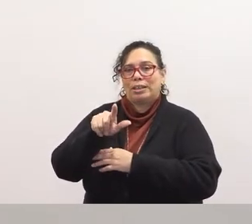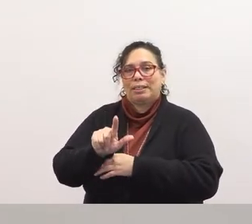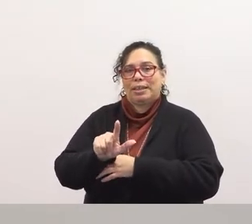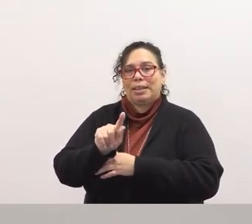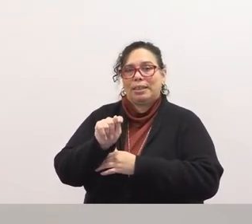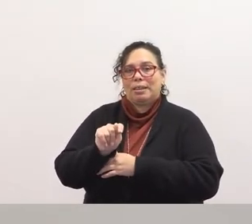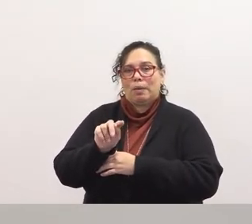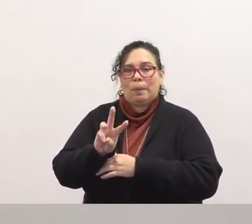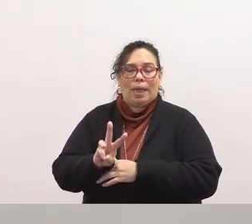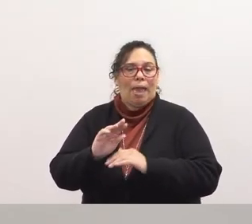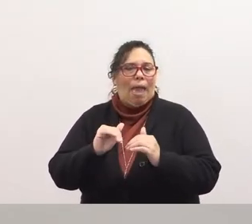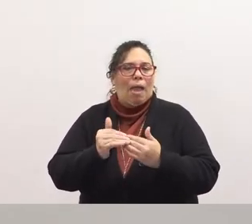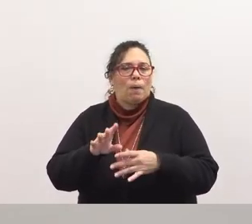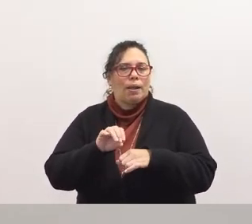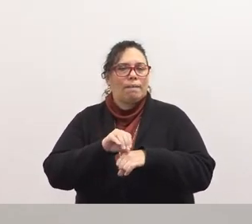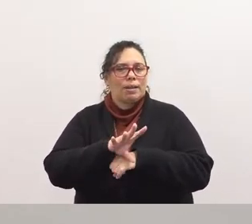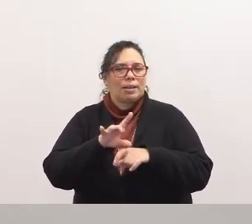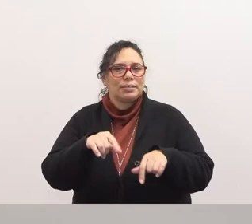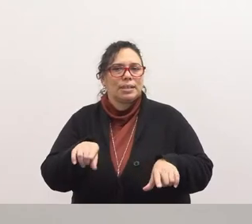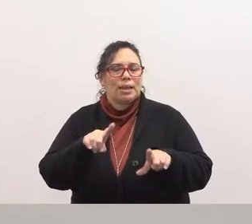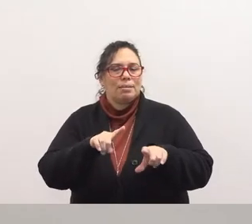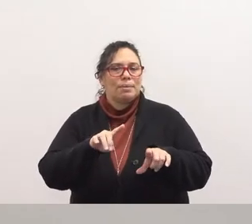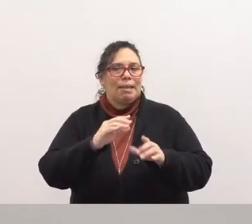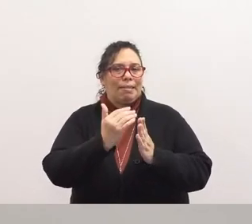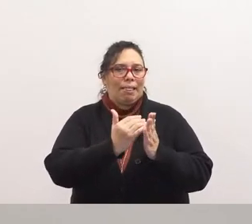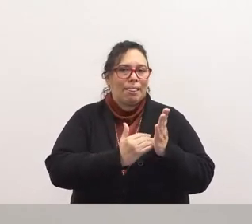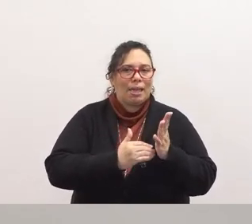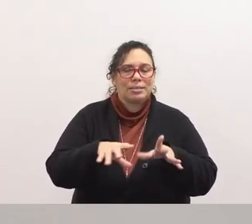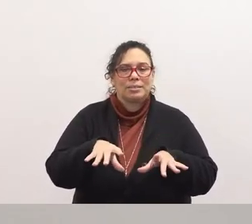affects them and the courses they take, that